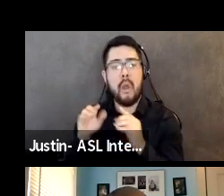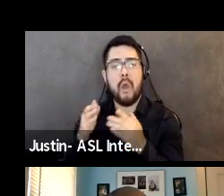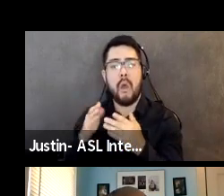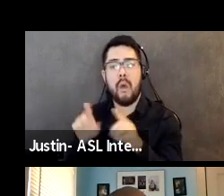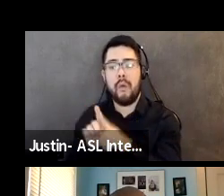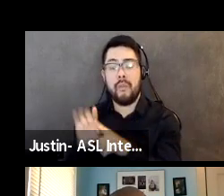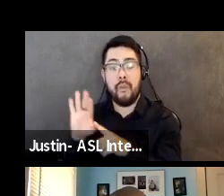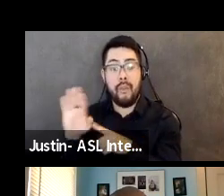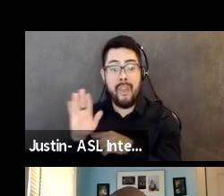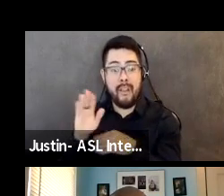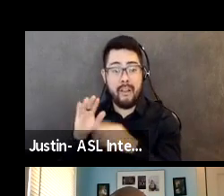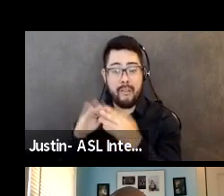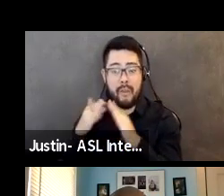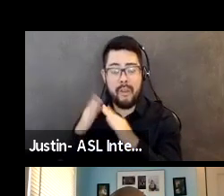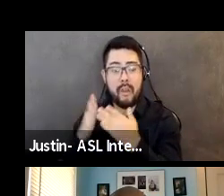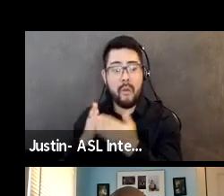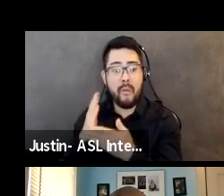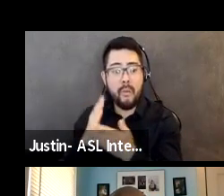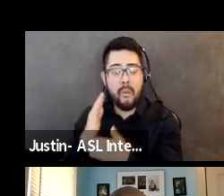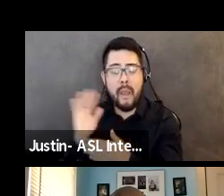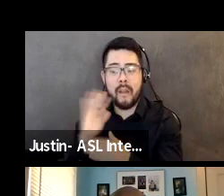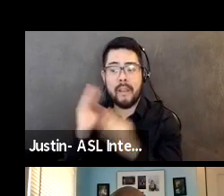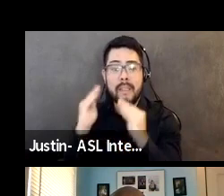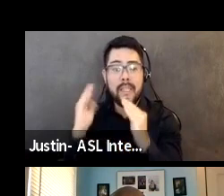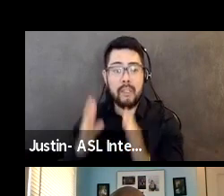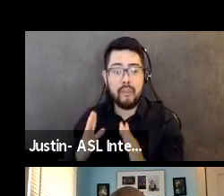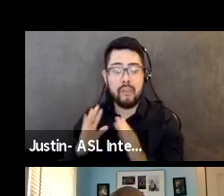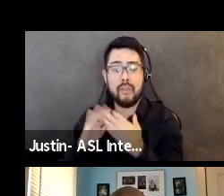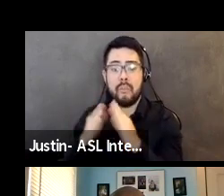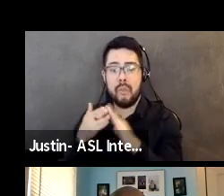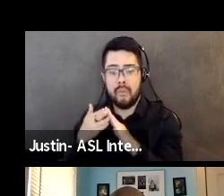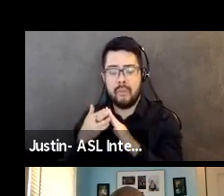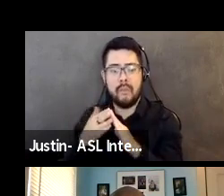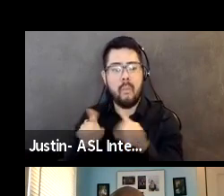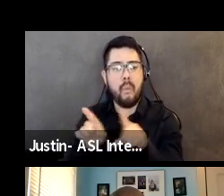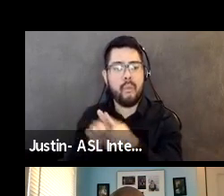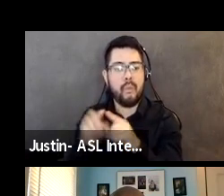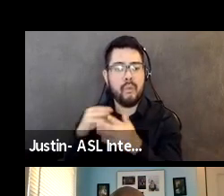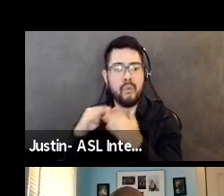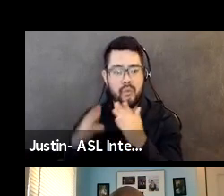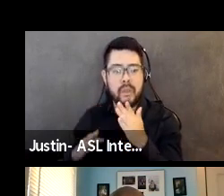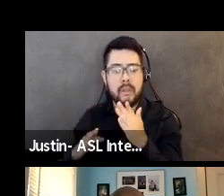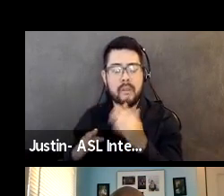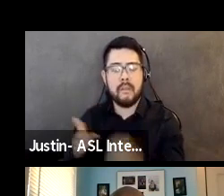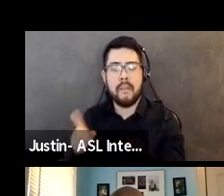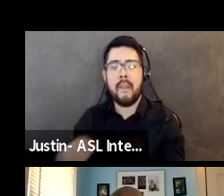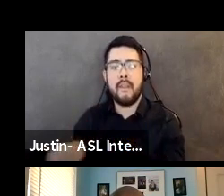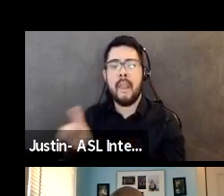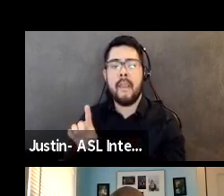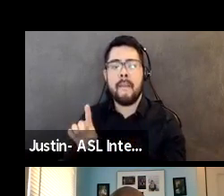parents its teachers um and to particularly students have of